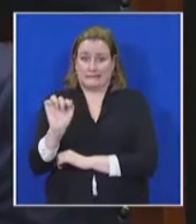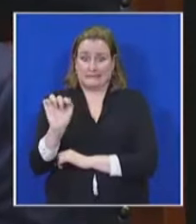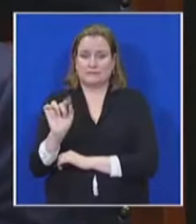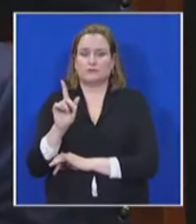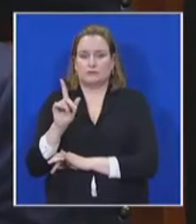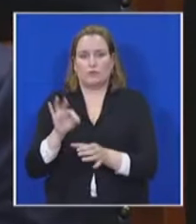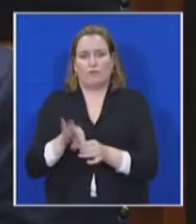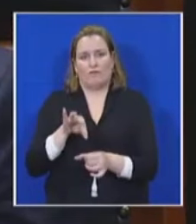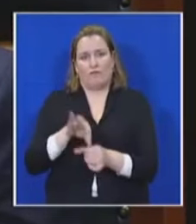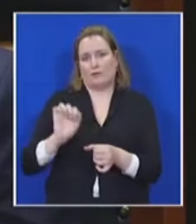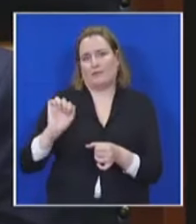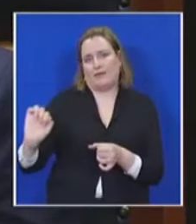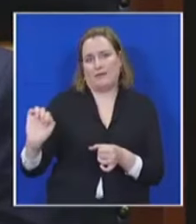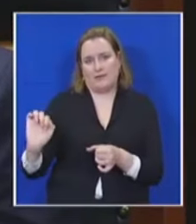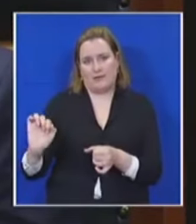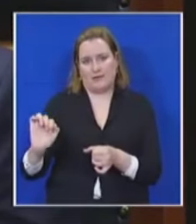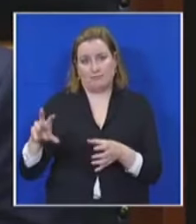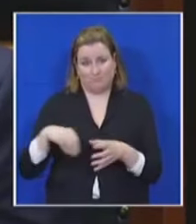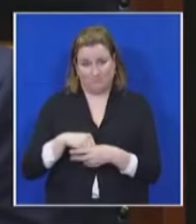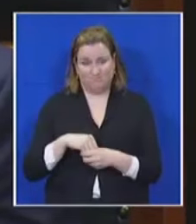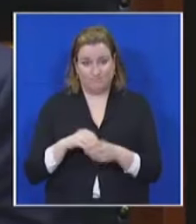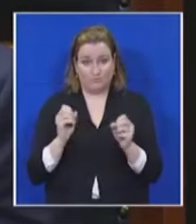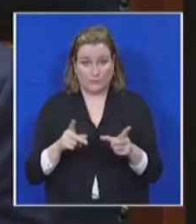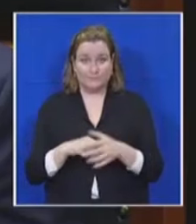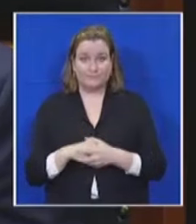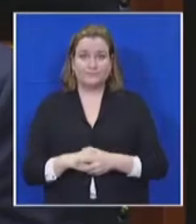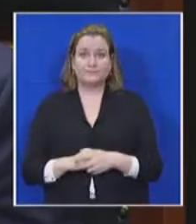is taken into account. Sorry?